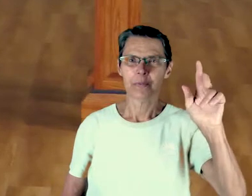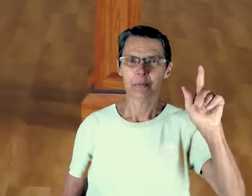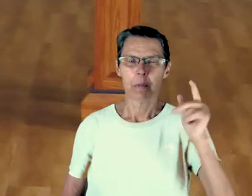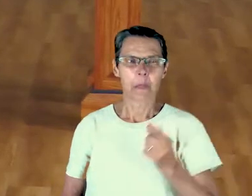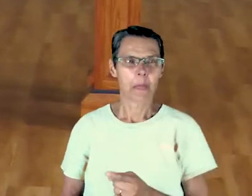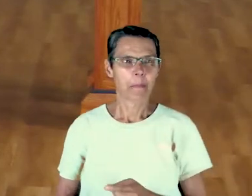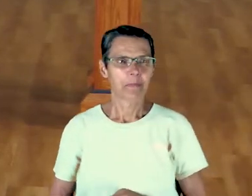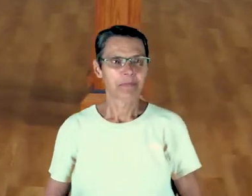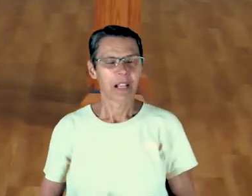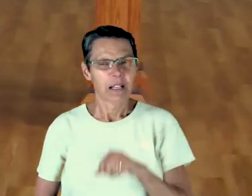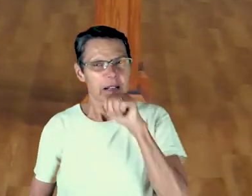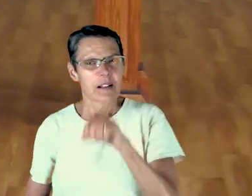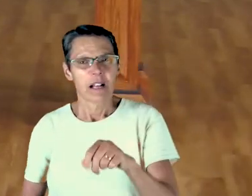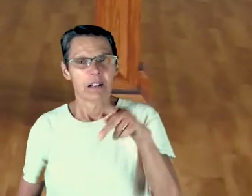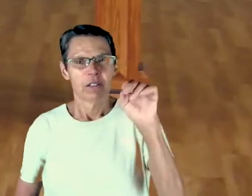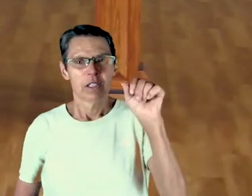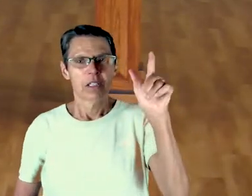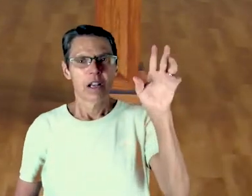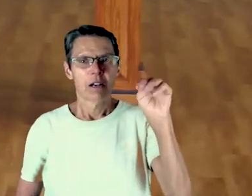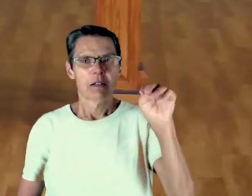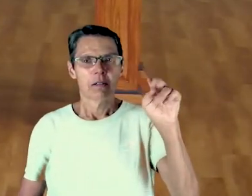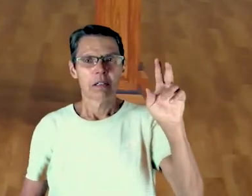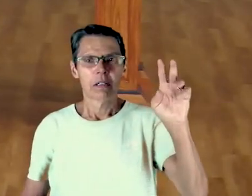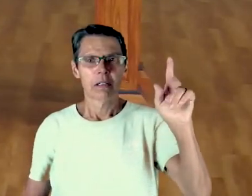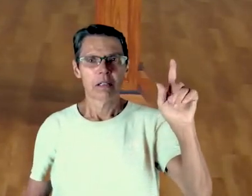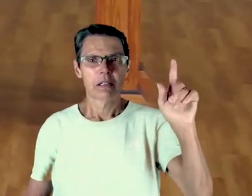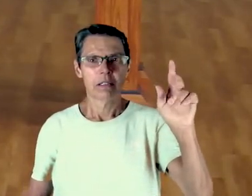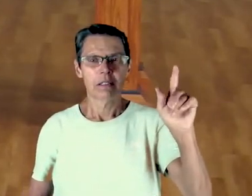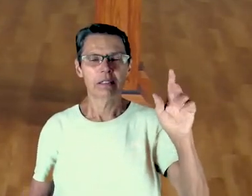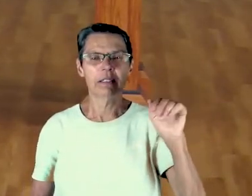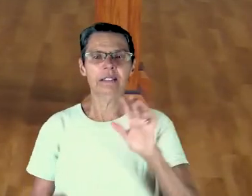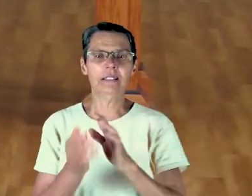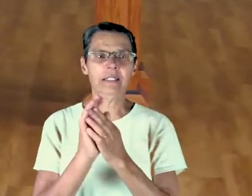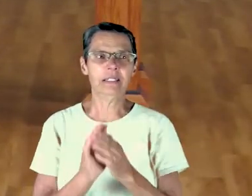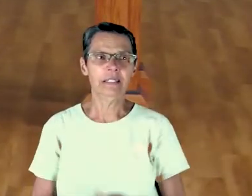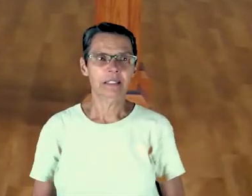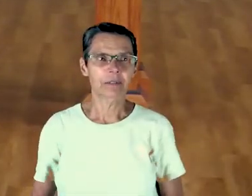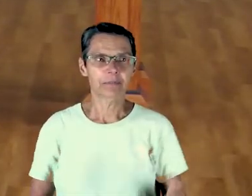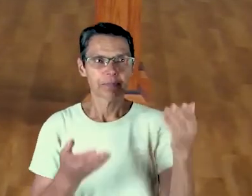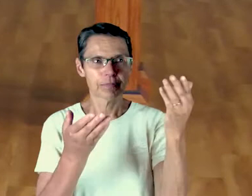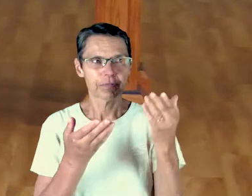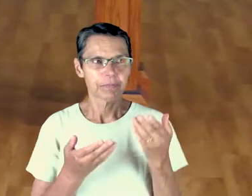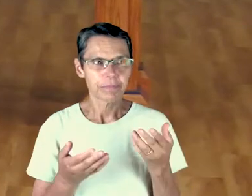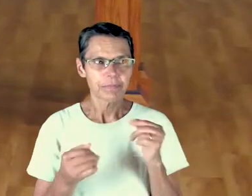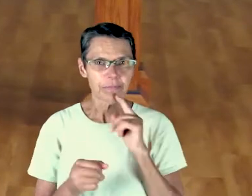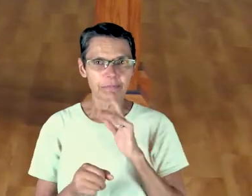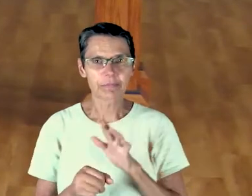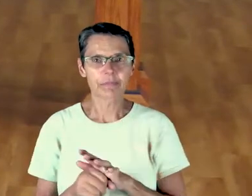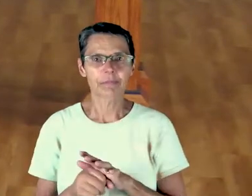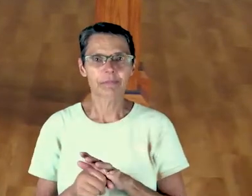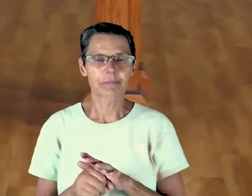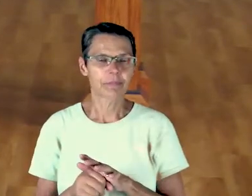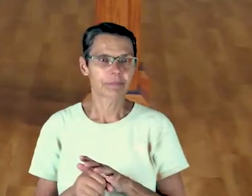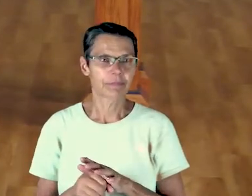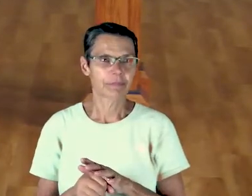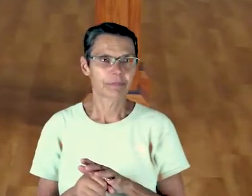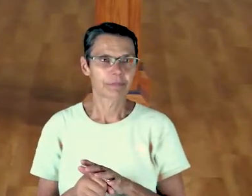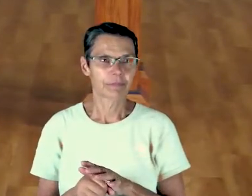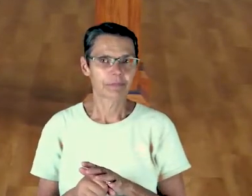I love the 23rd Psalm because I want the peace that it offers. I want the promise that it